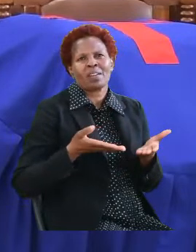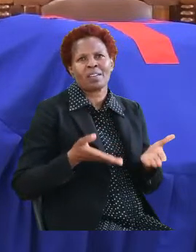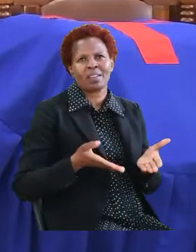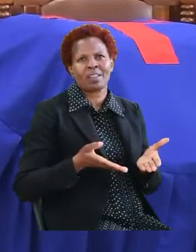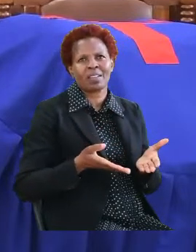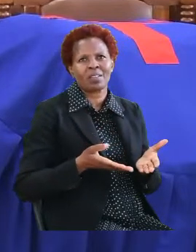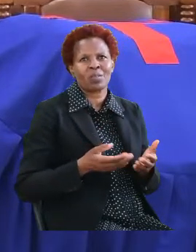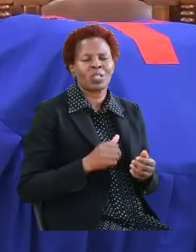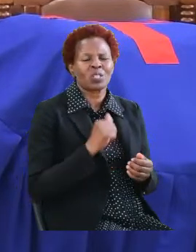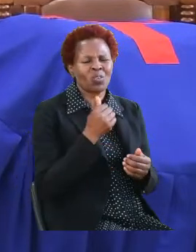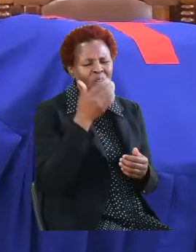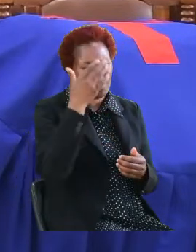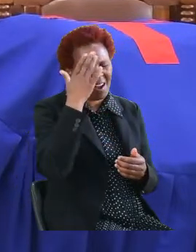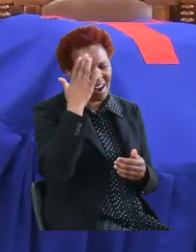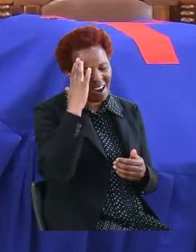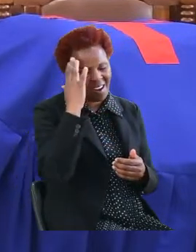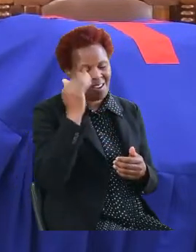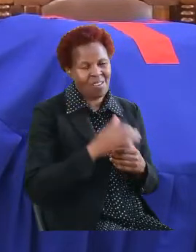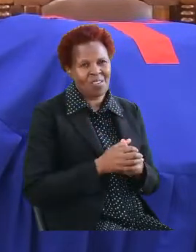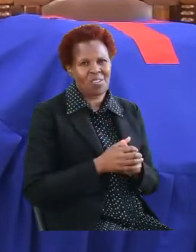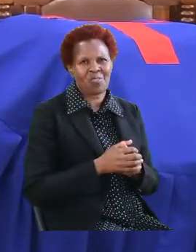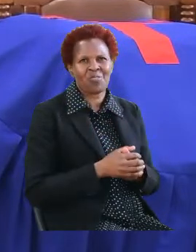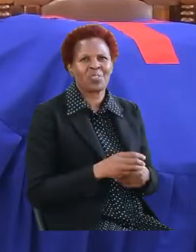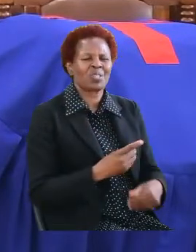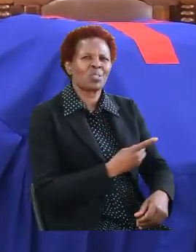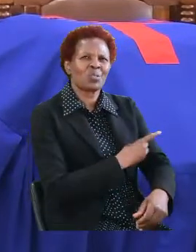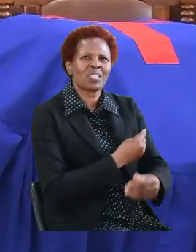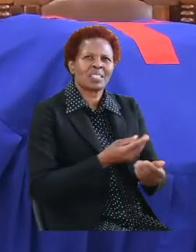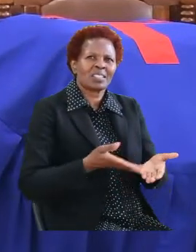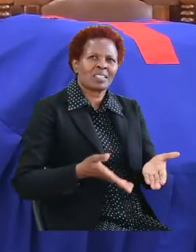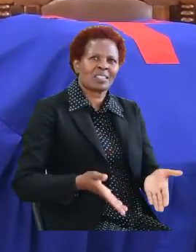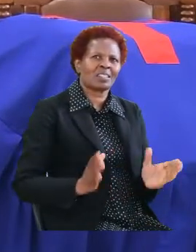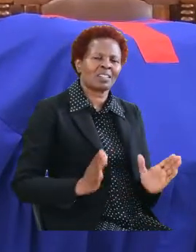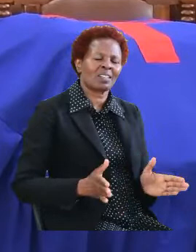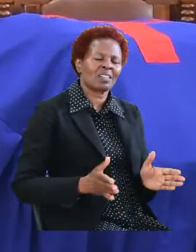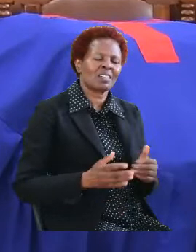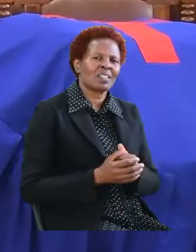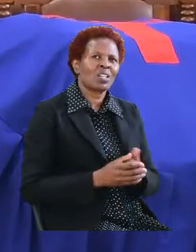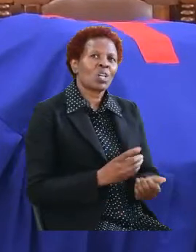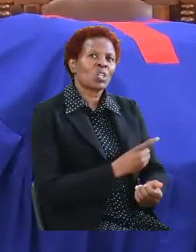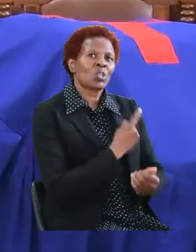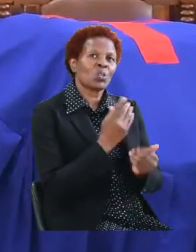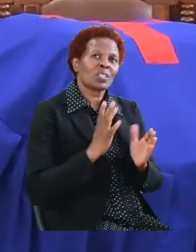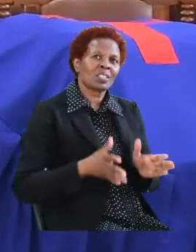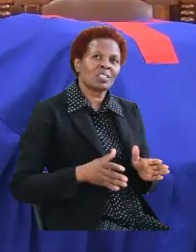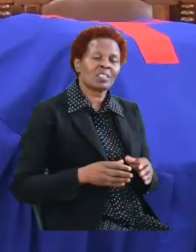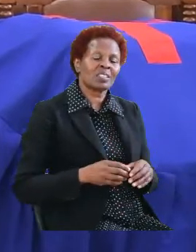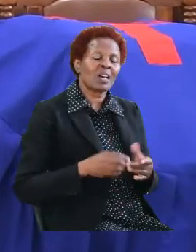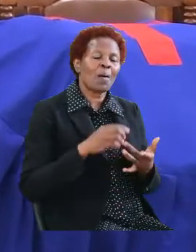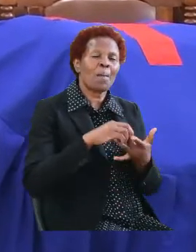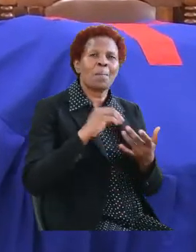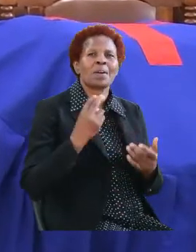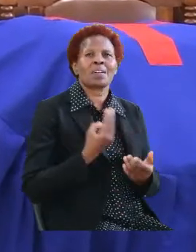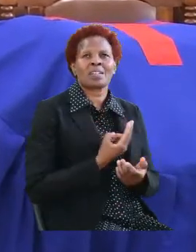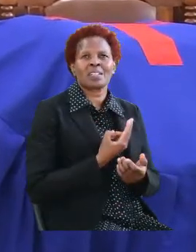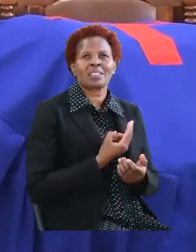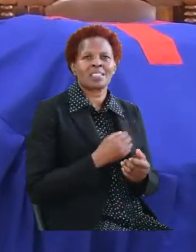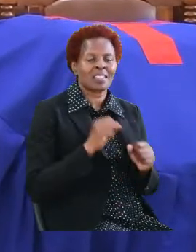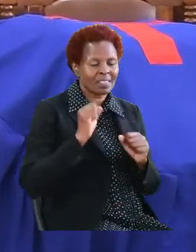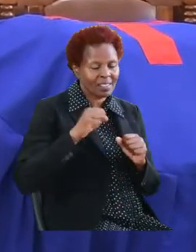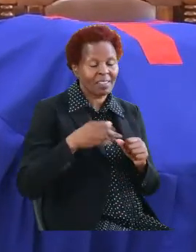we not have a physician amongst us? Don't we have doctors amongst us? Yes, they